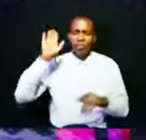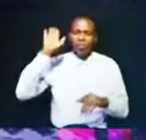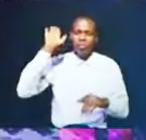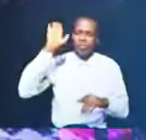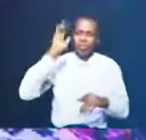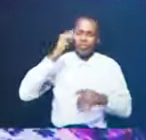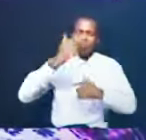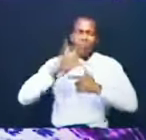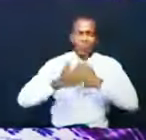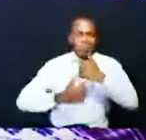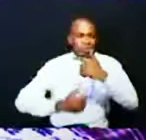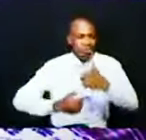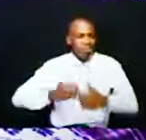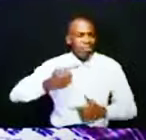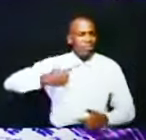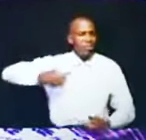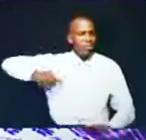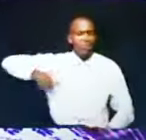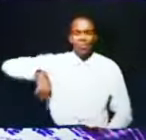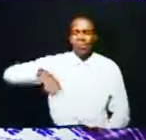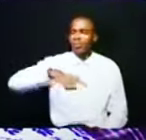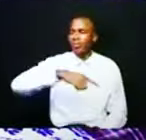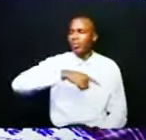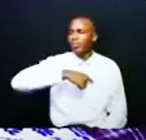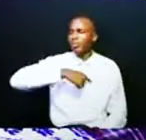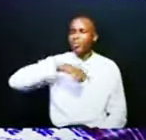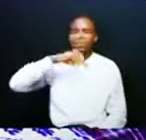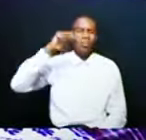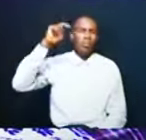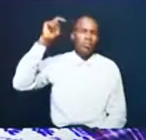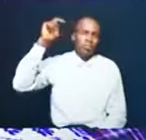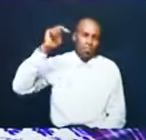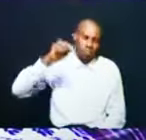Thy grace we